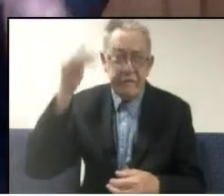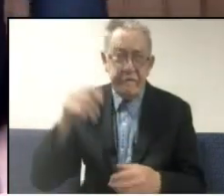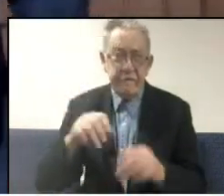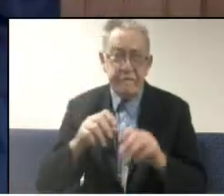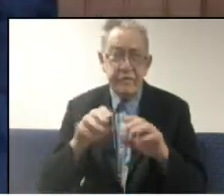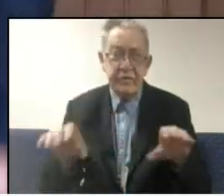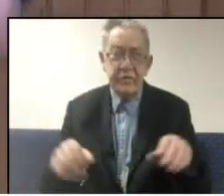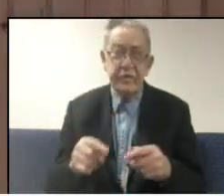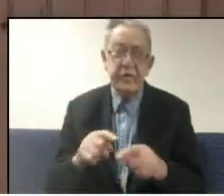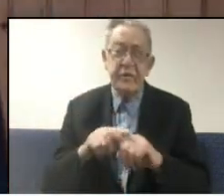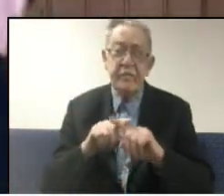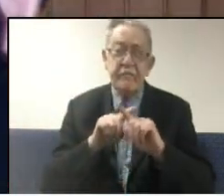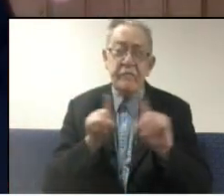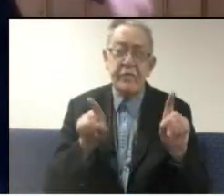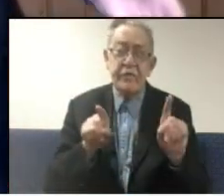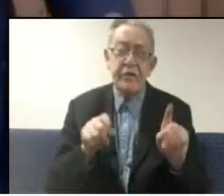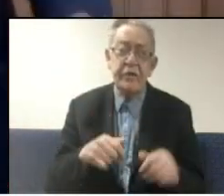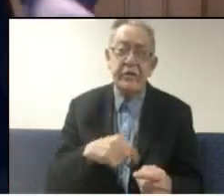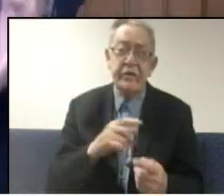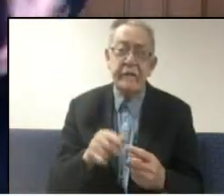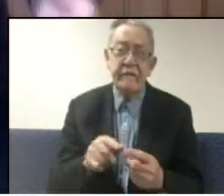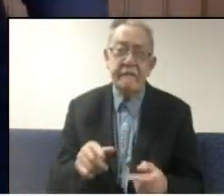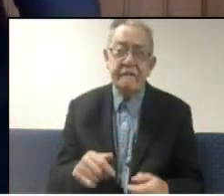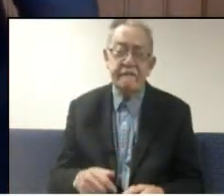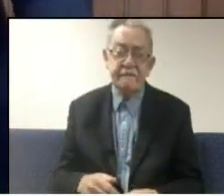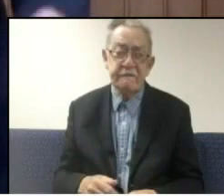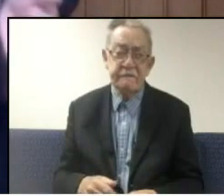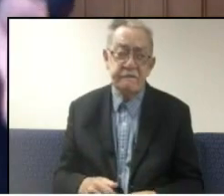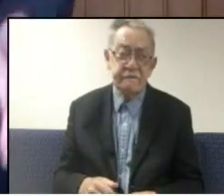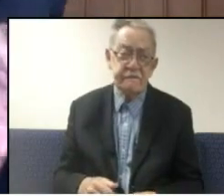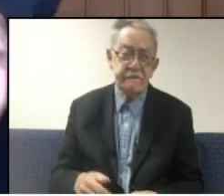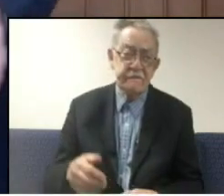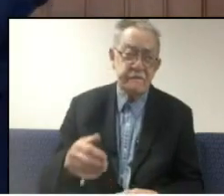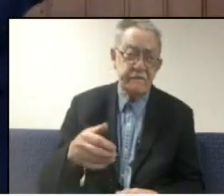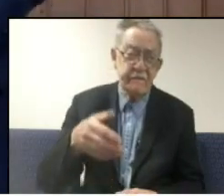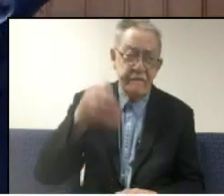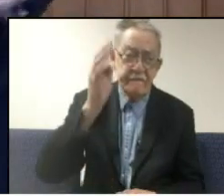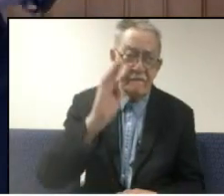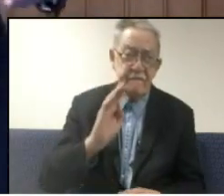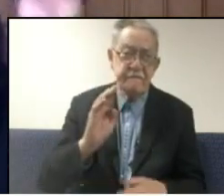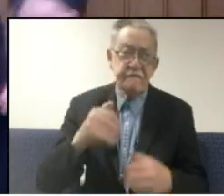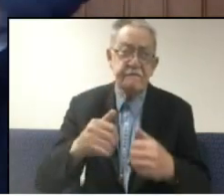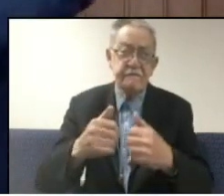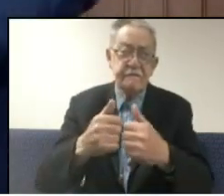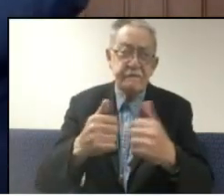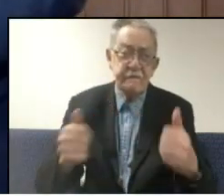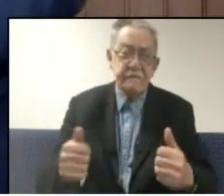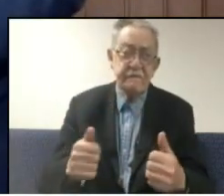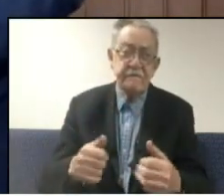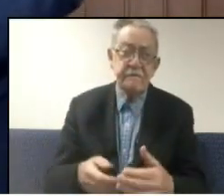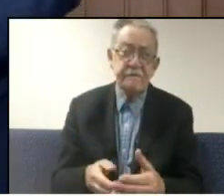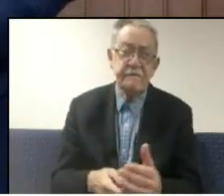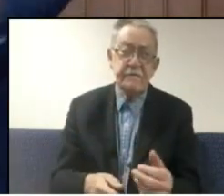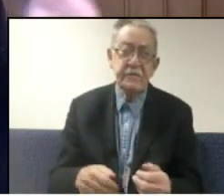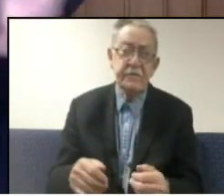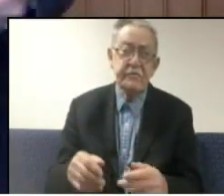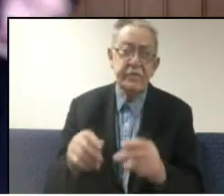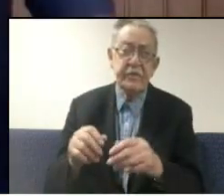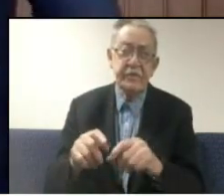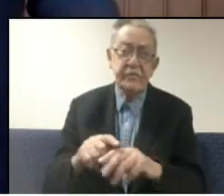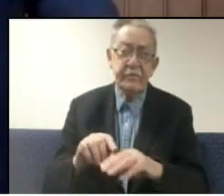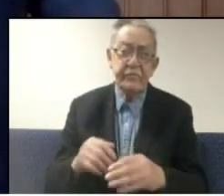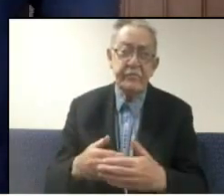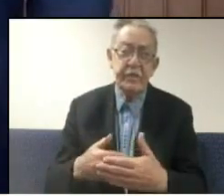but when he who had set me apart before I was born and